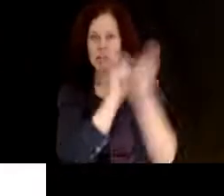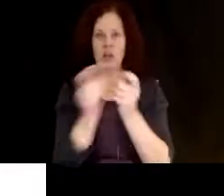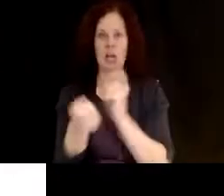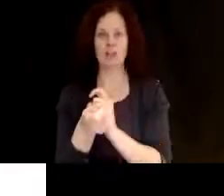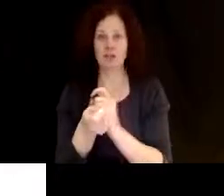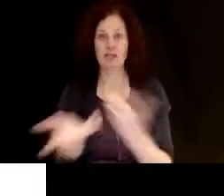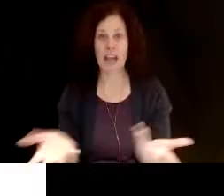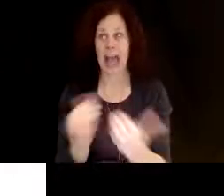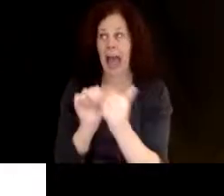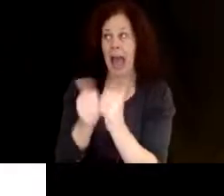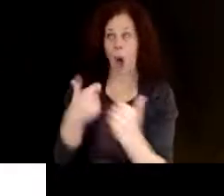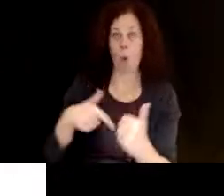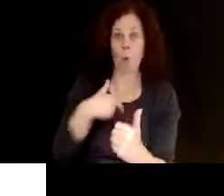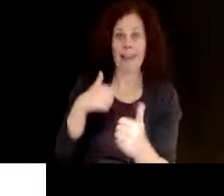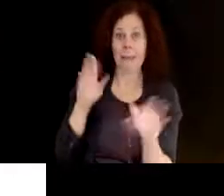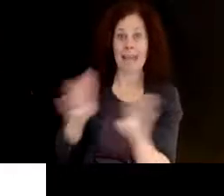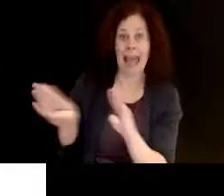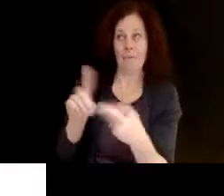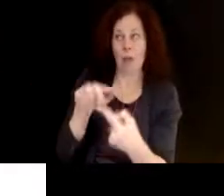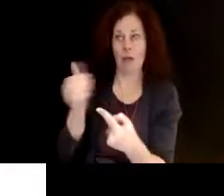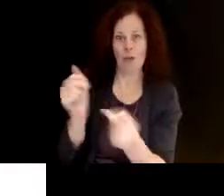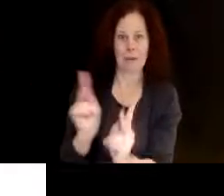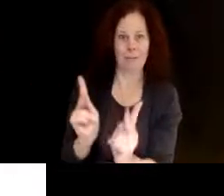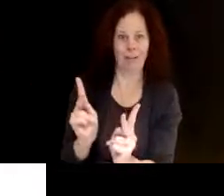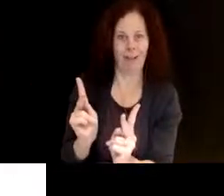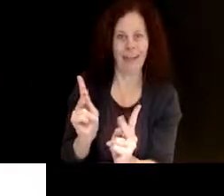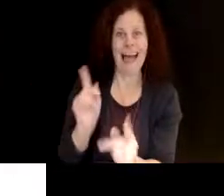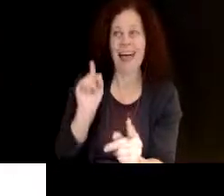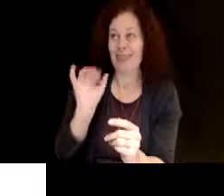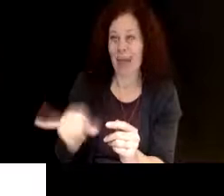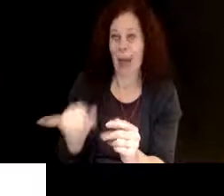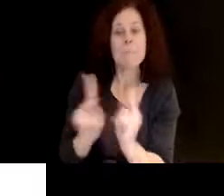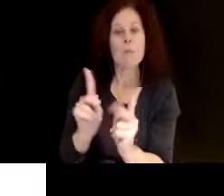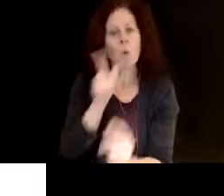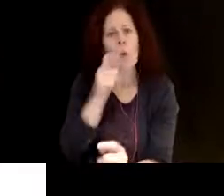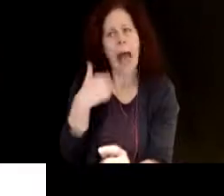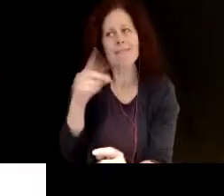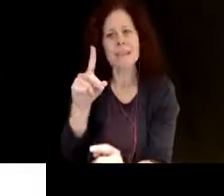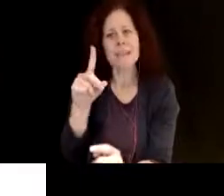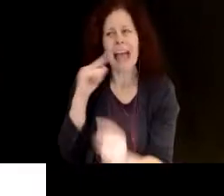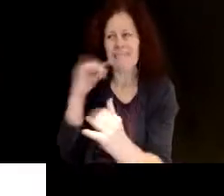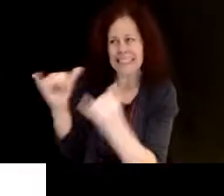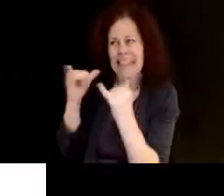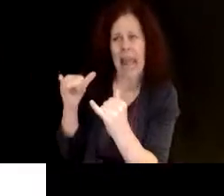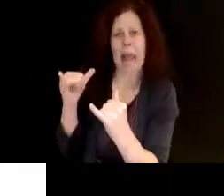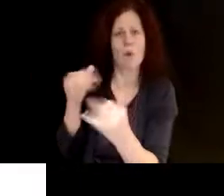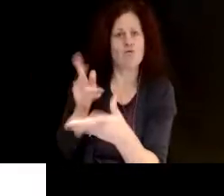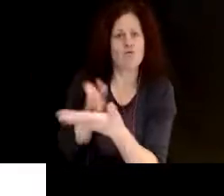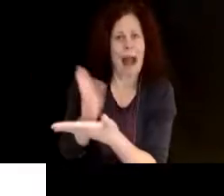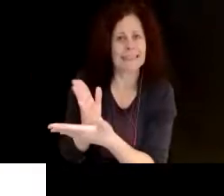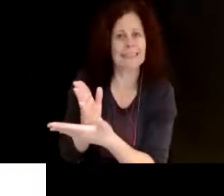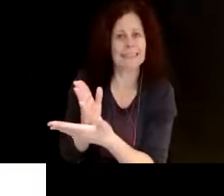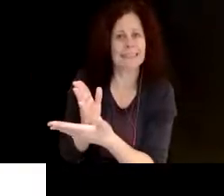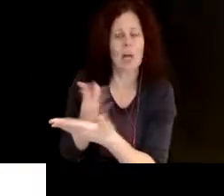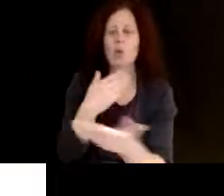awareness that someone who might have a disability still has the same rights and accessibility to everything that we provide as a city." And